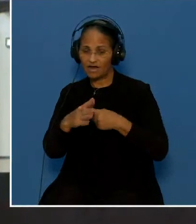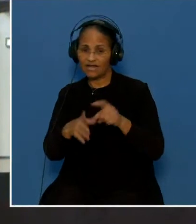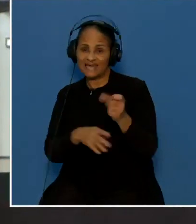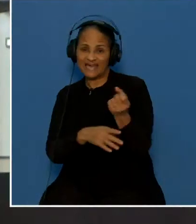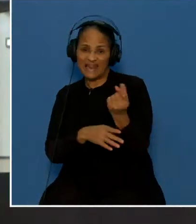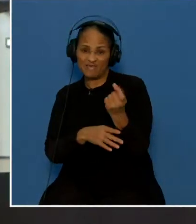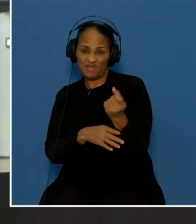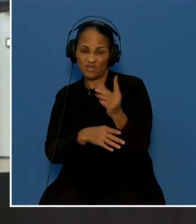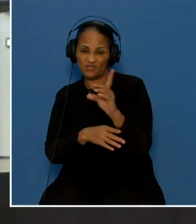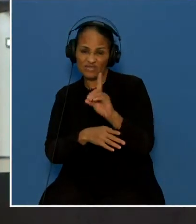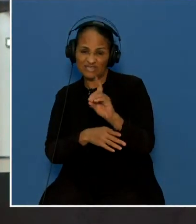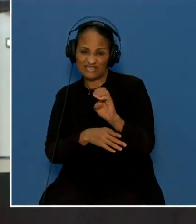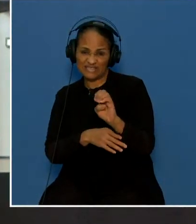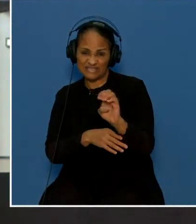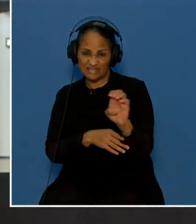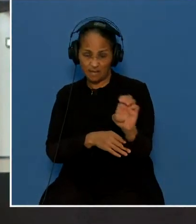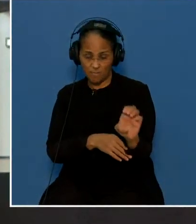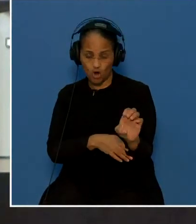of December.